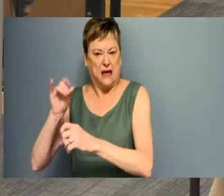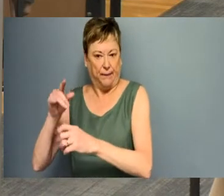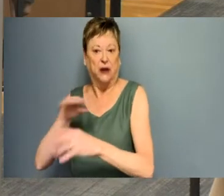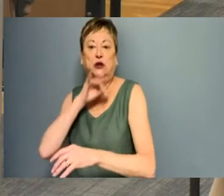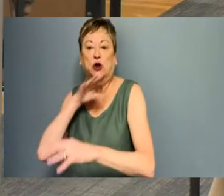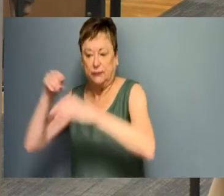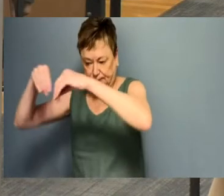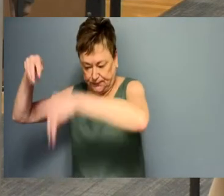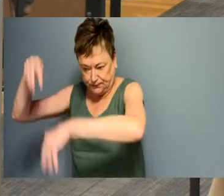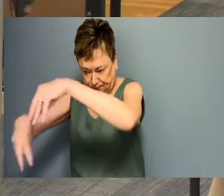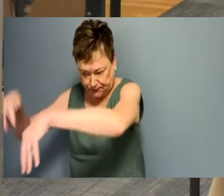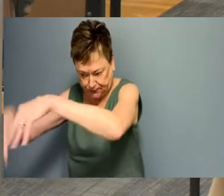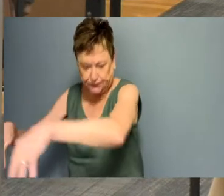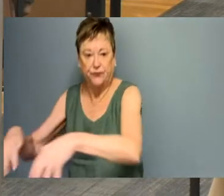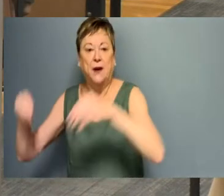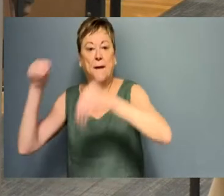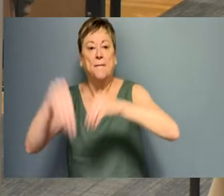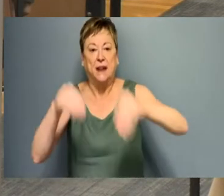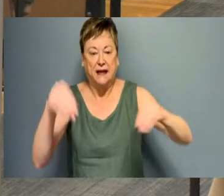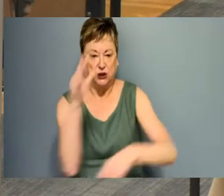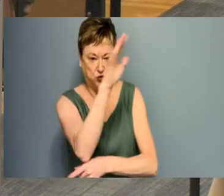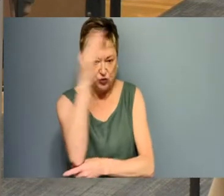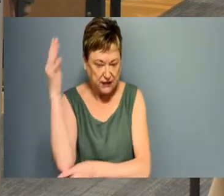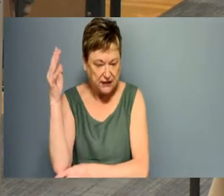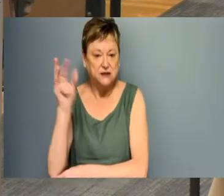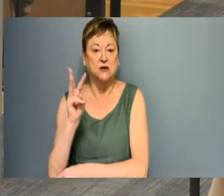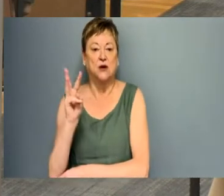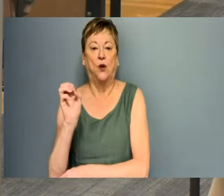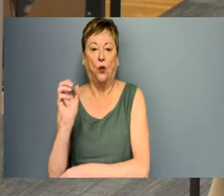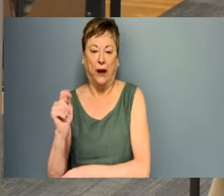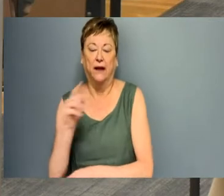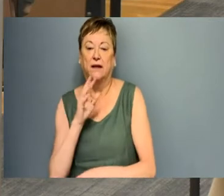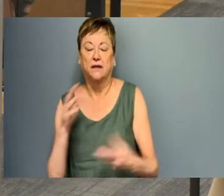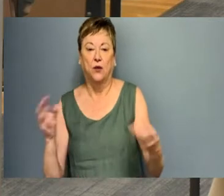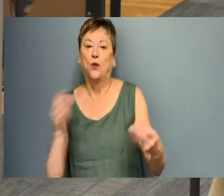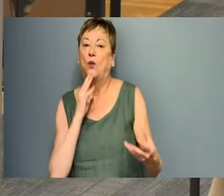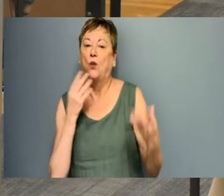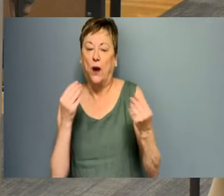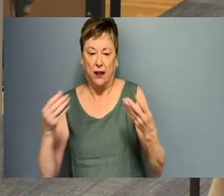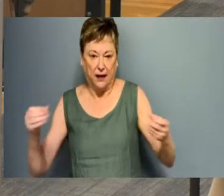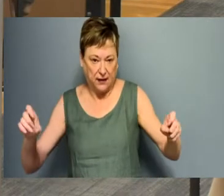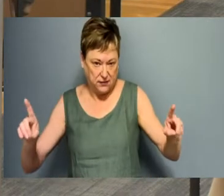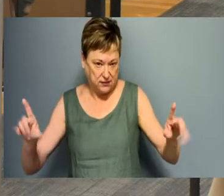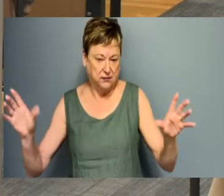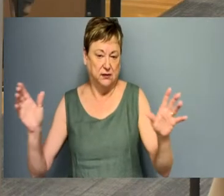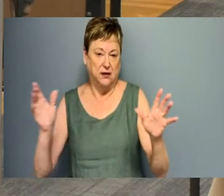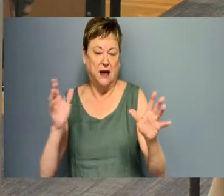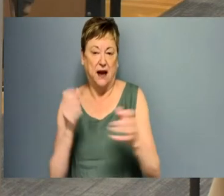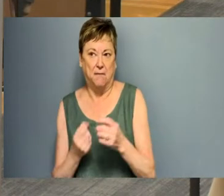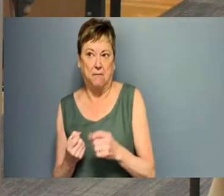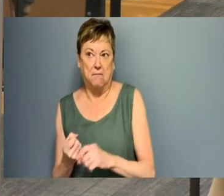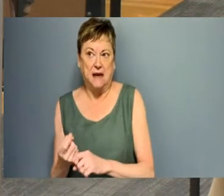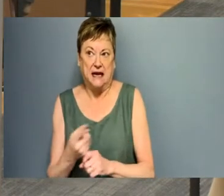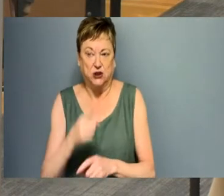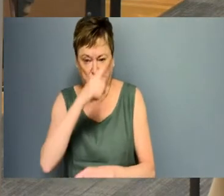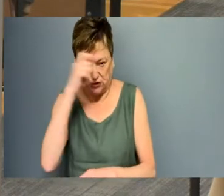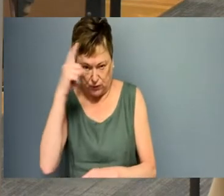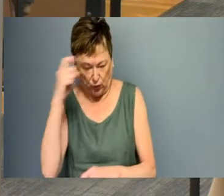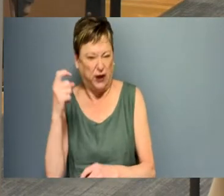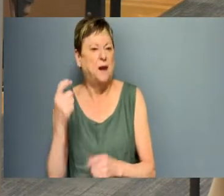planting the wetlands, doing tree plantings, habitat enhancement. But next spring, the heavy lifting will be complete.